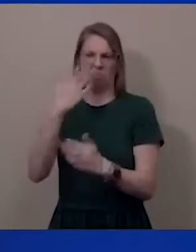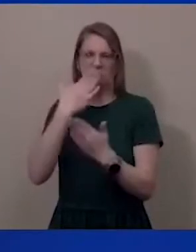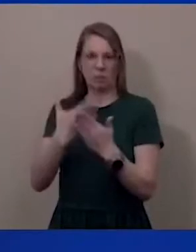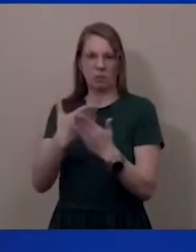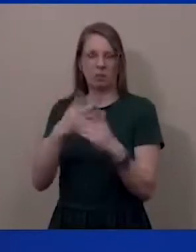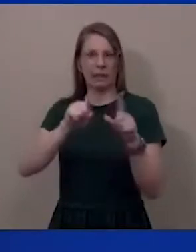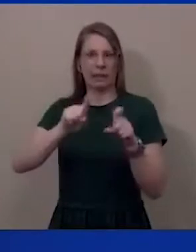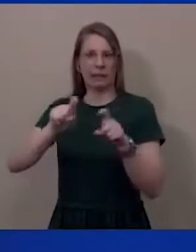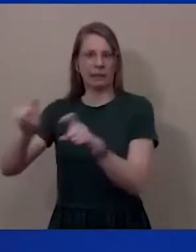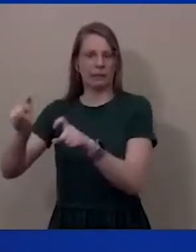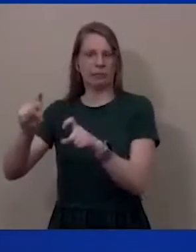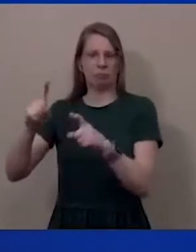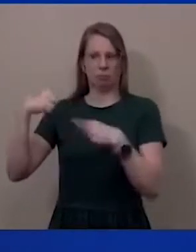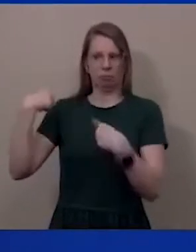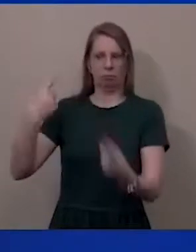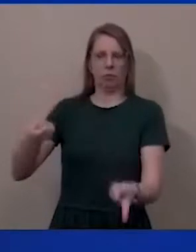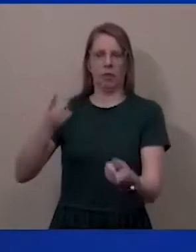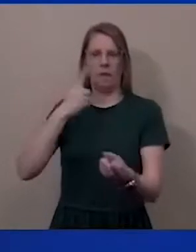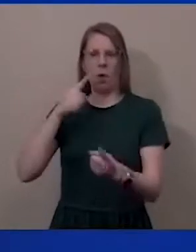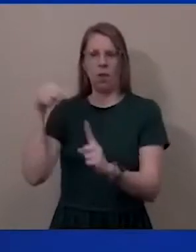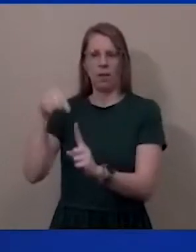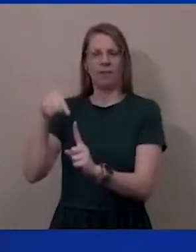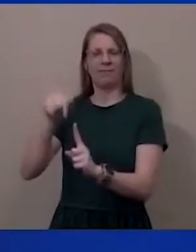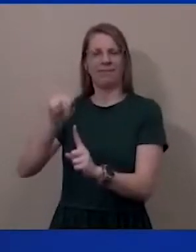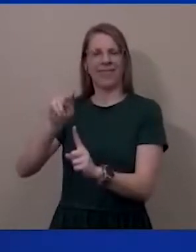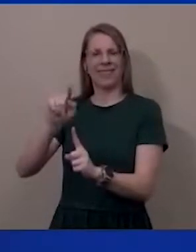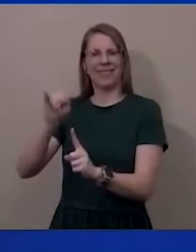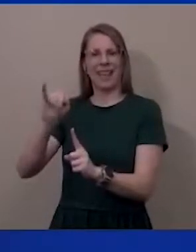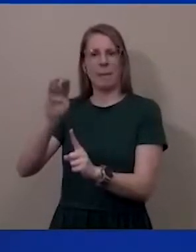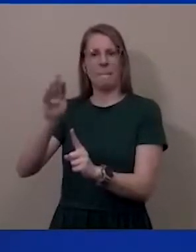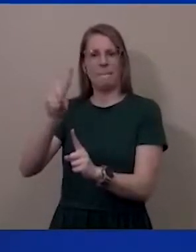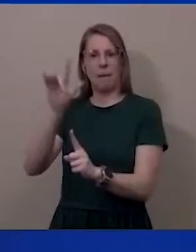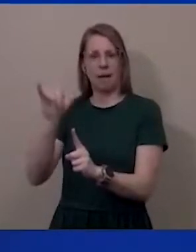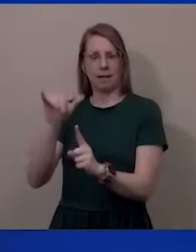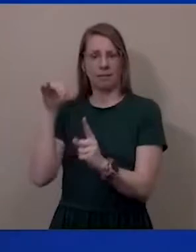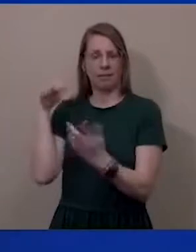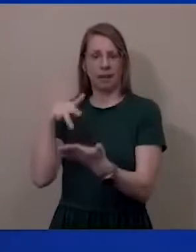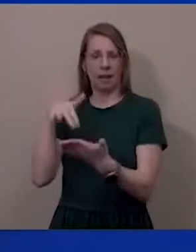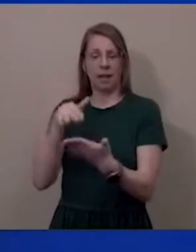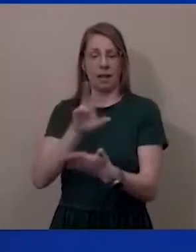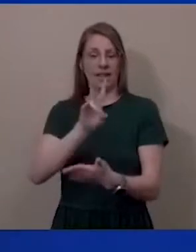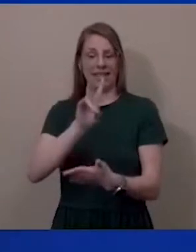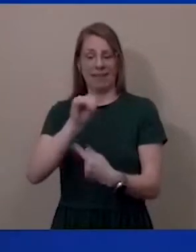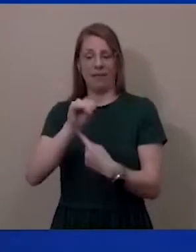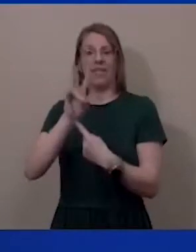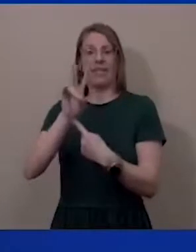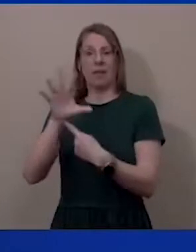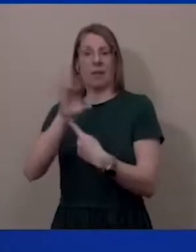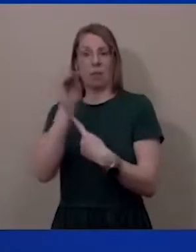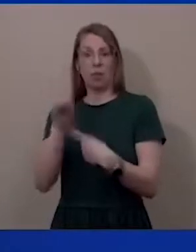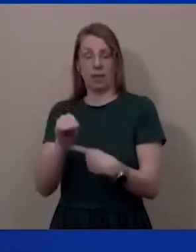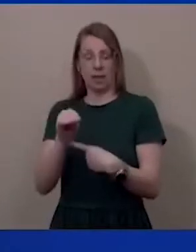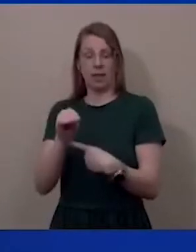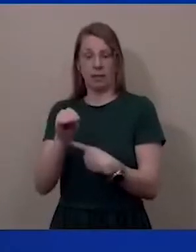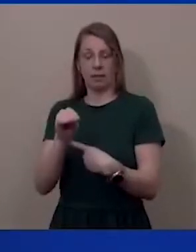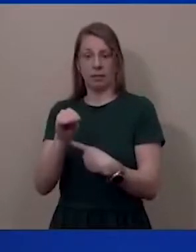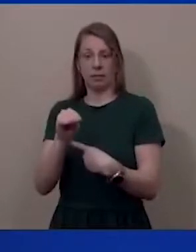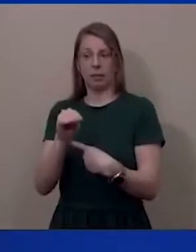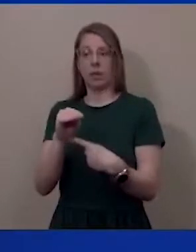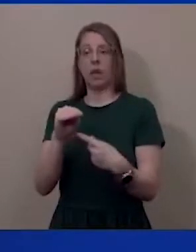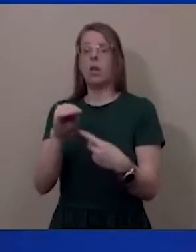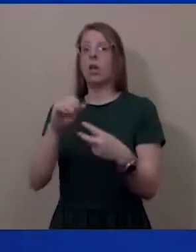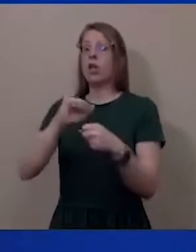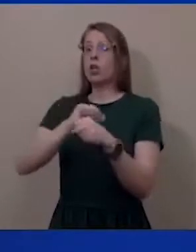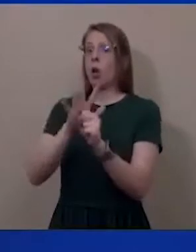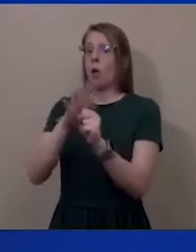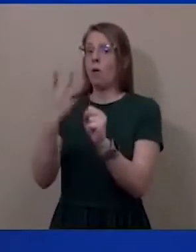being done on this antibody study. That suggests that 70 to 75% of Americans have either had COVID or had at least 1 shot. Yeah.